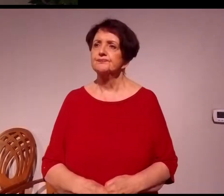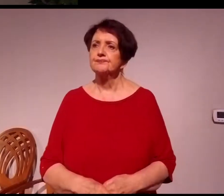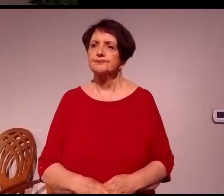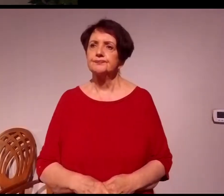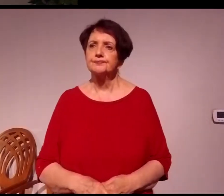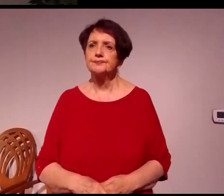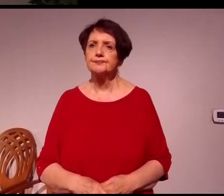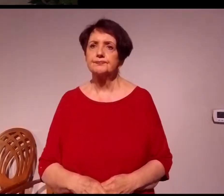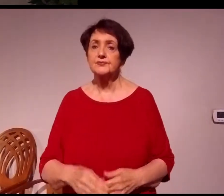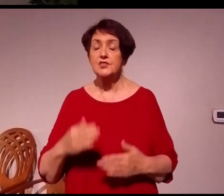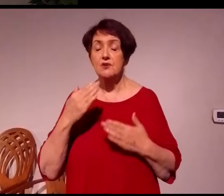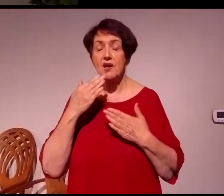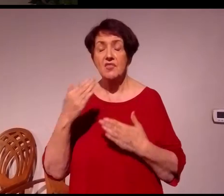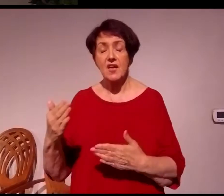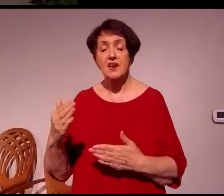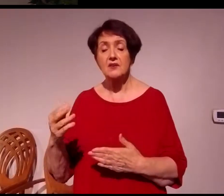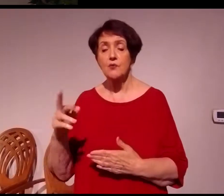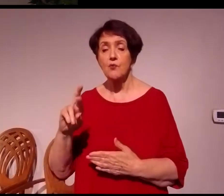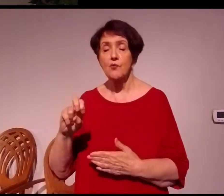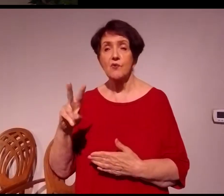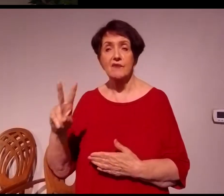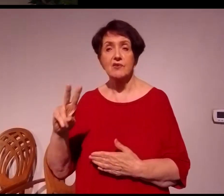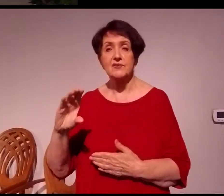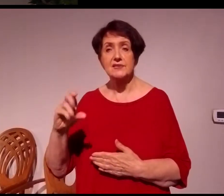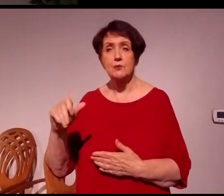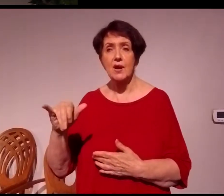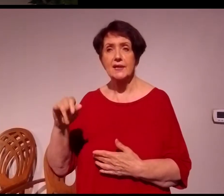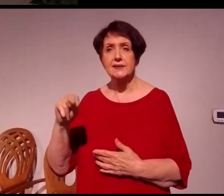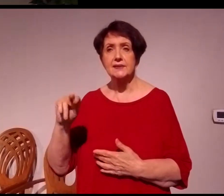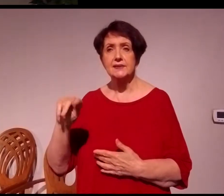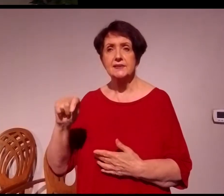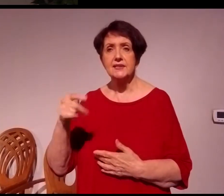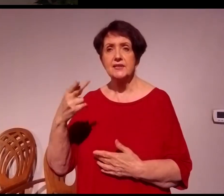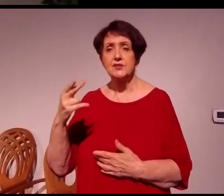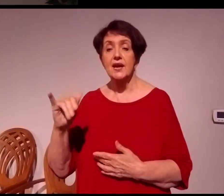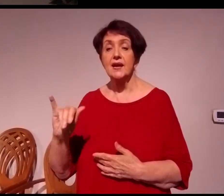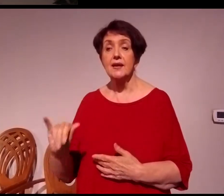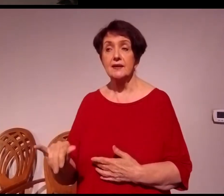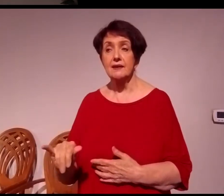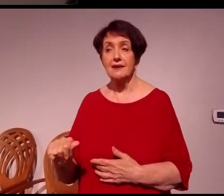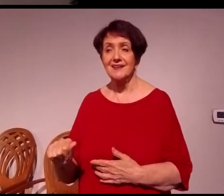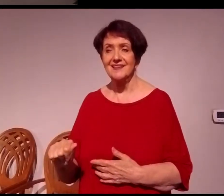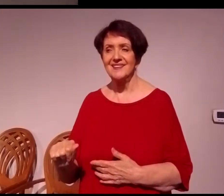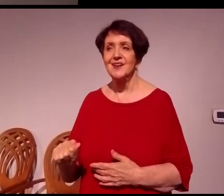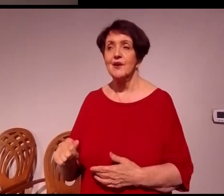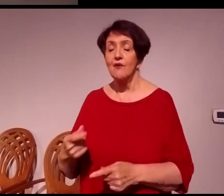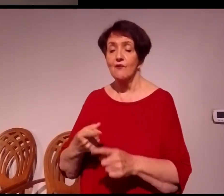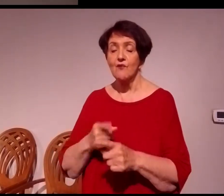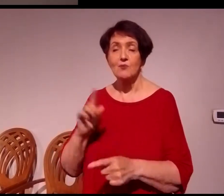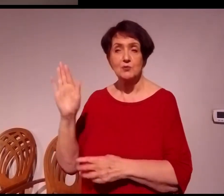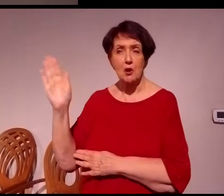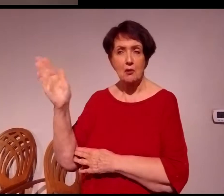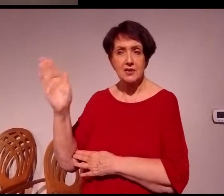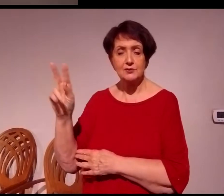I thanked Reverend Cynthia for coming and giving that talk twice because obviously I